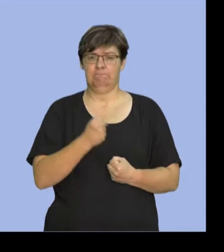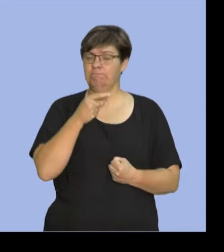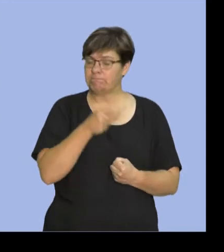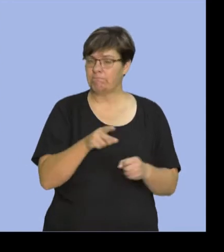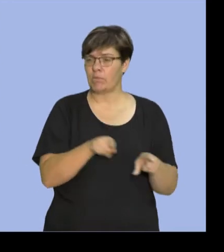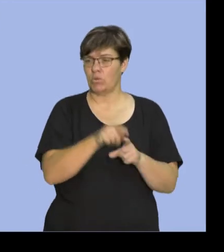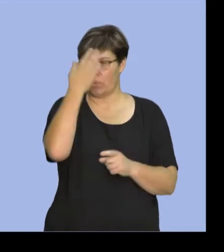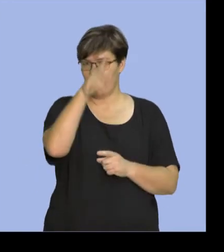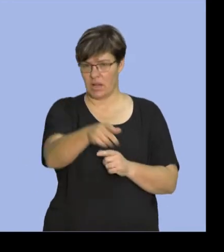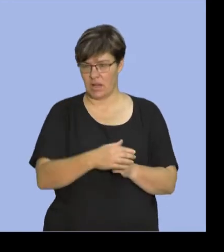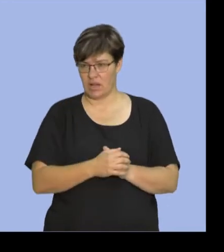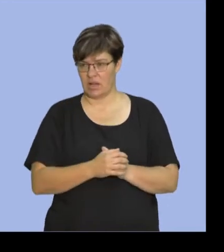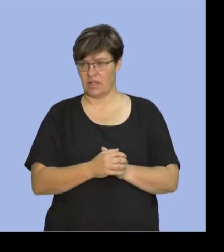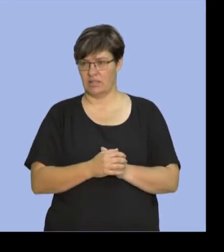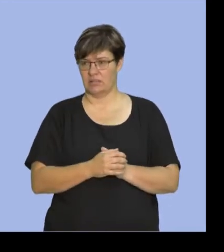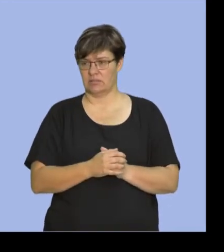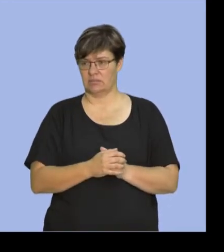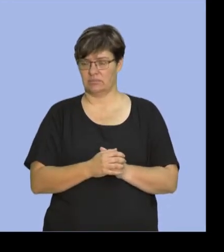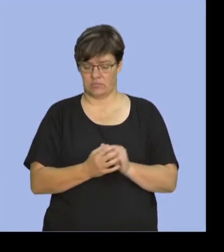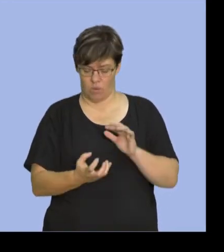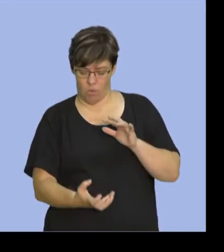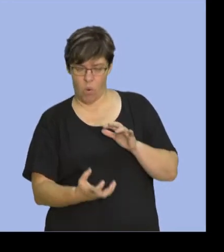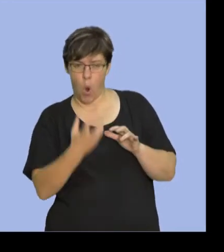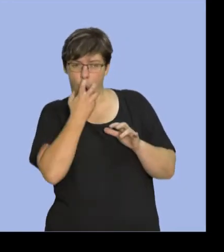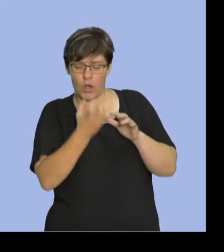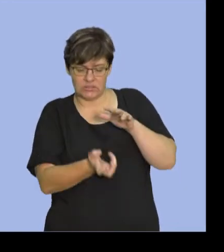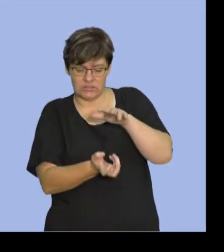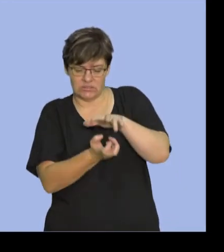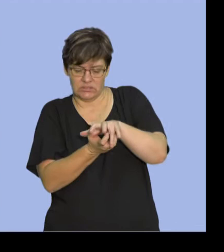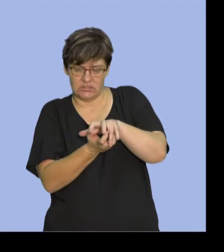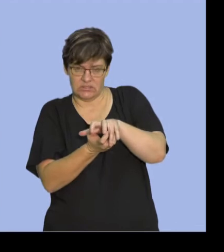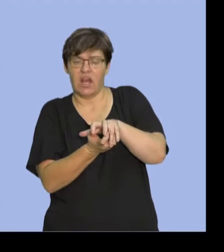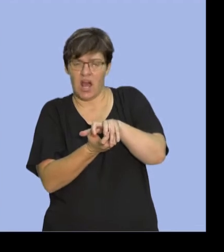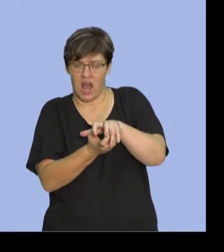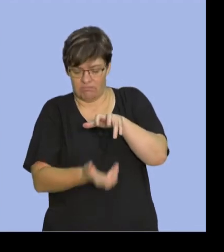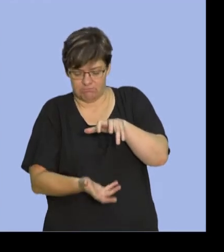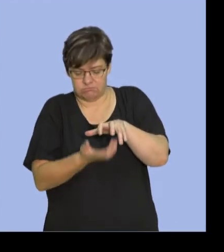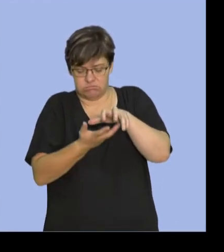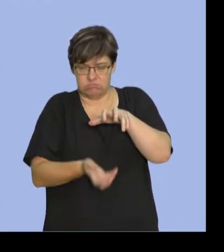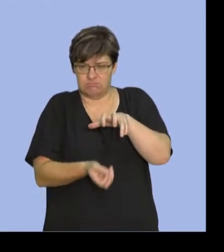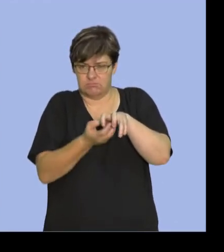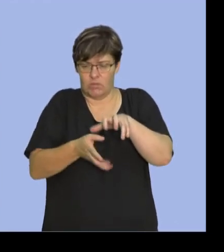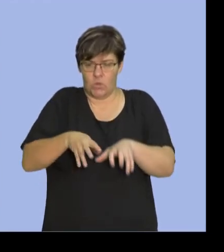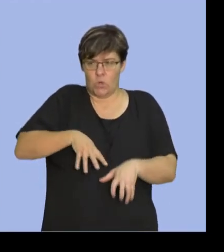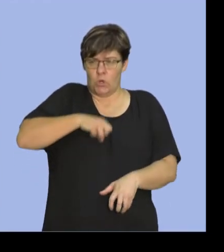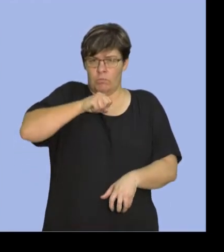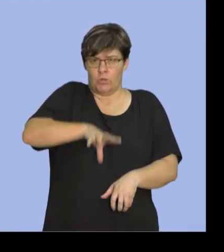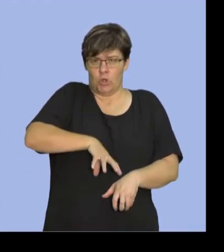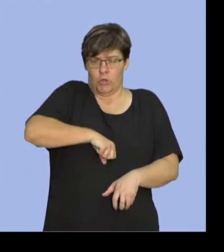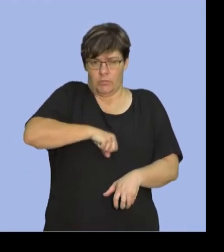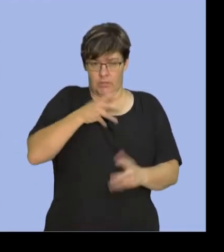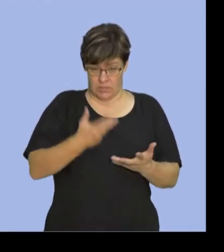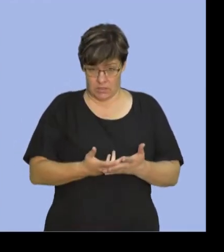also know that there is, on a heated surface, that there's lots of conduction from that heat surface that these reptiles